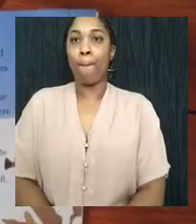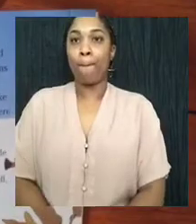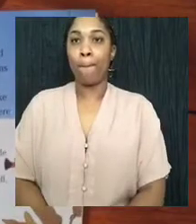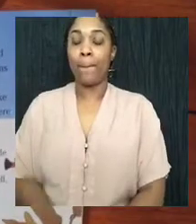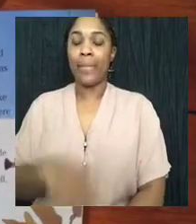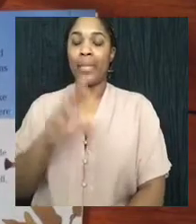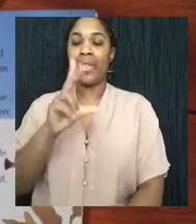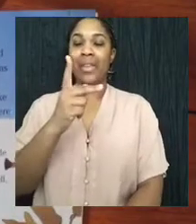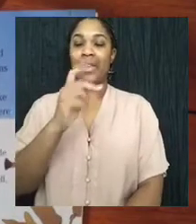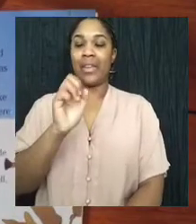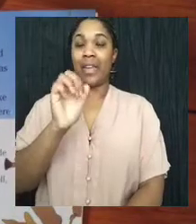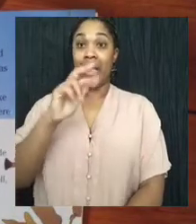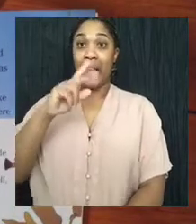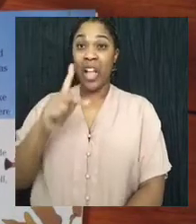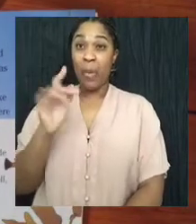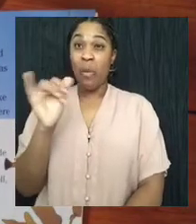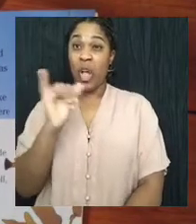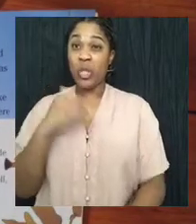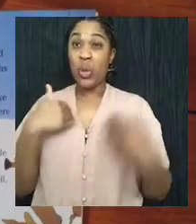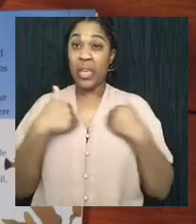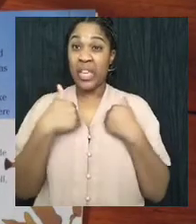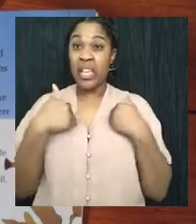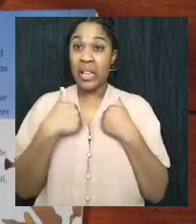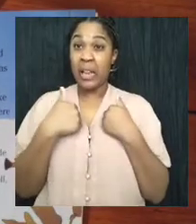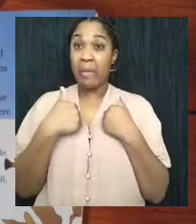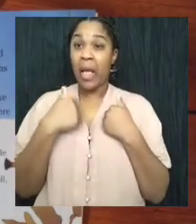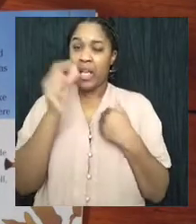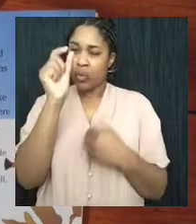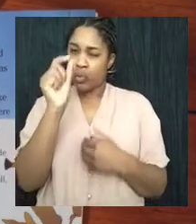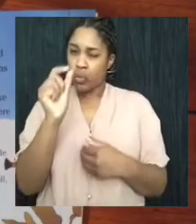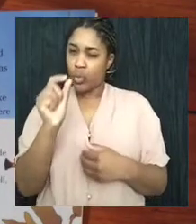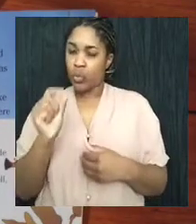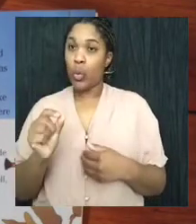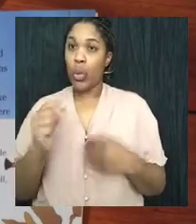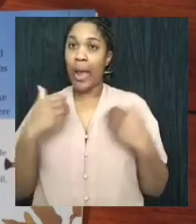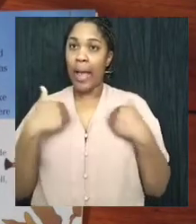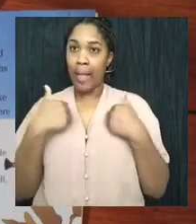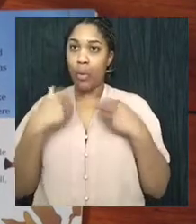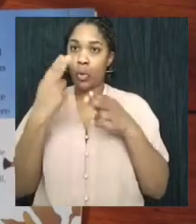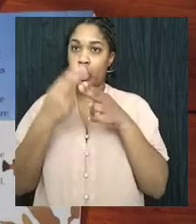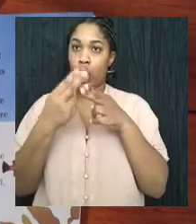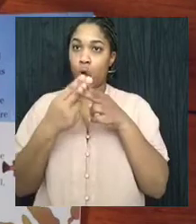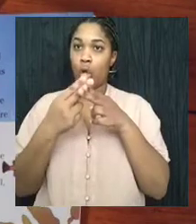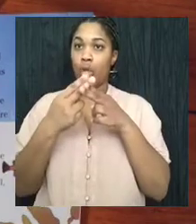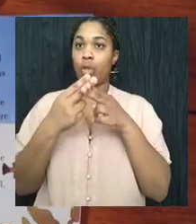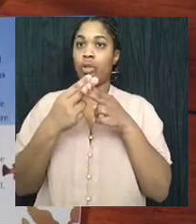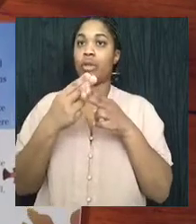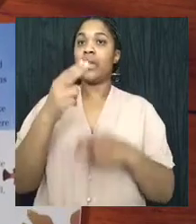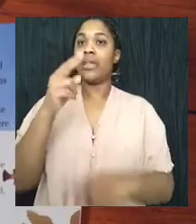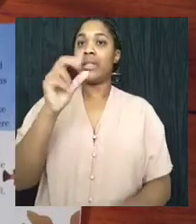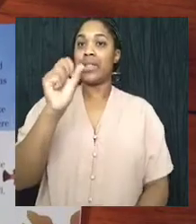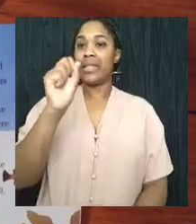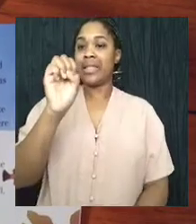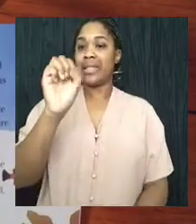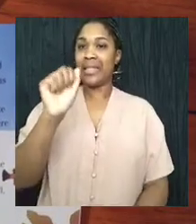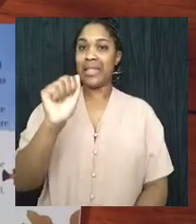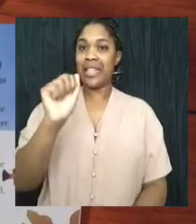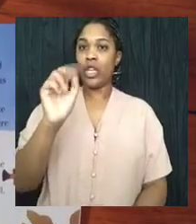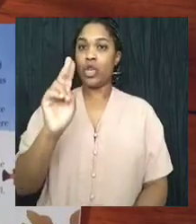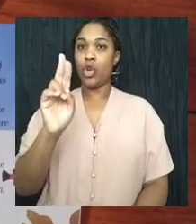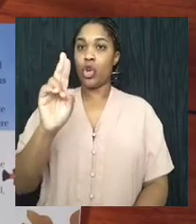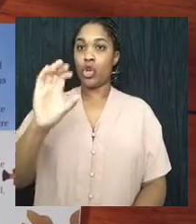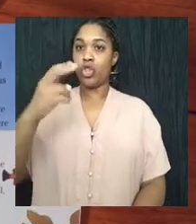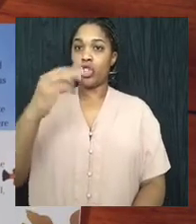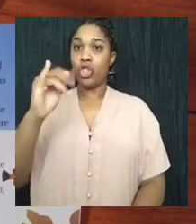Kelp is also eaten by spiny animals called sea urchins. In eating, they may cut